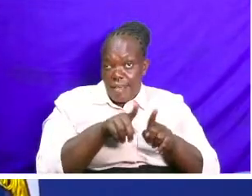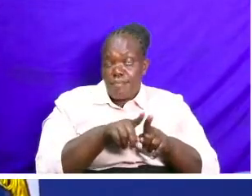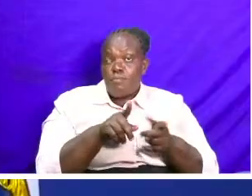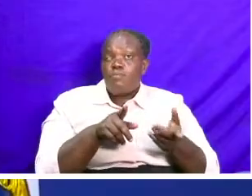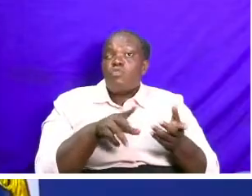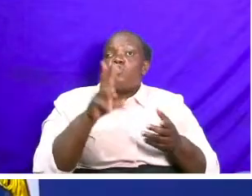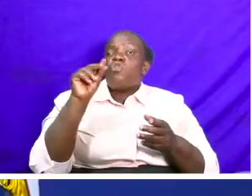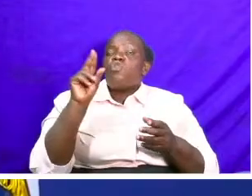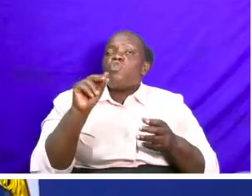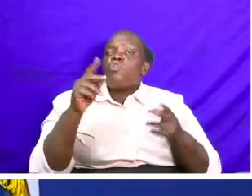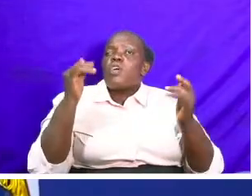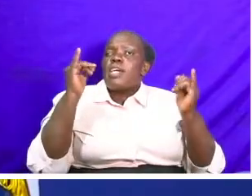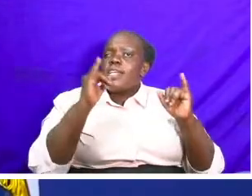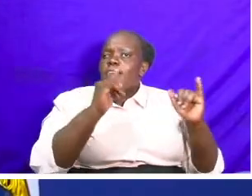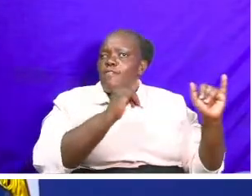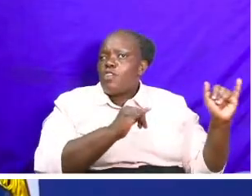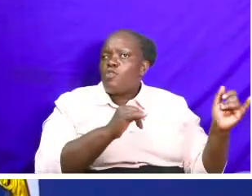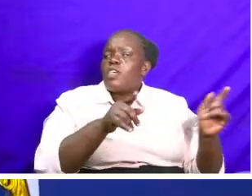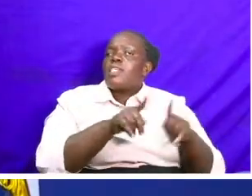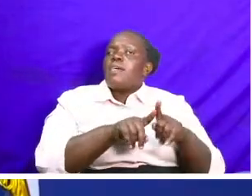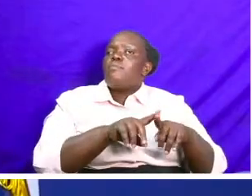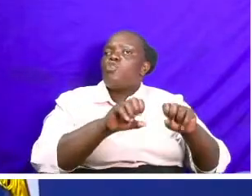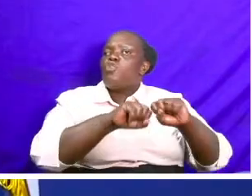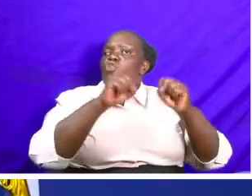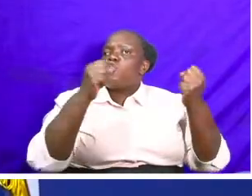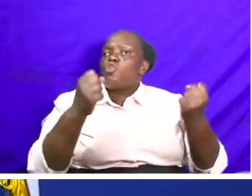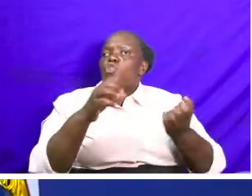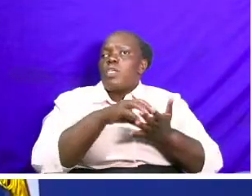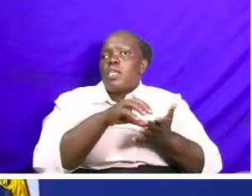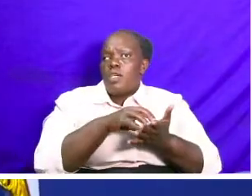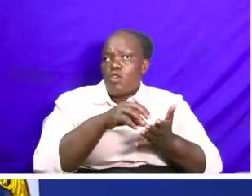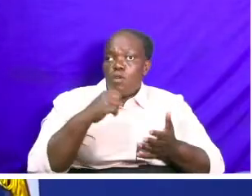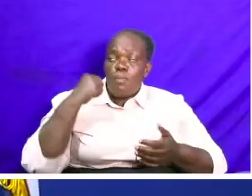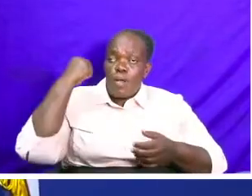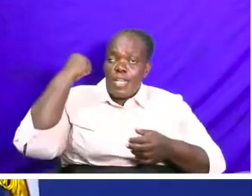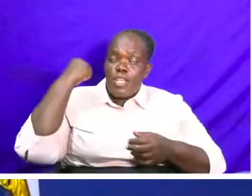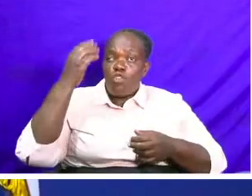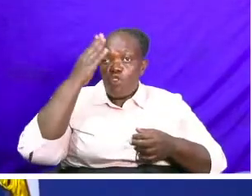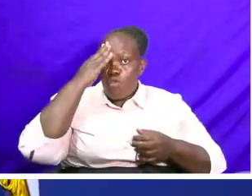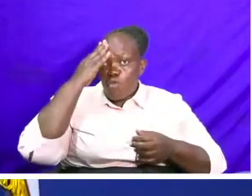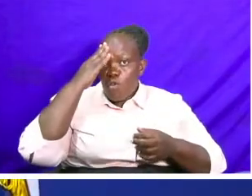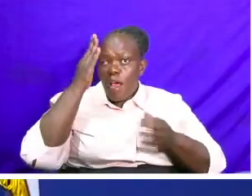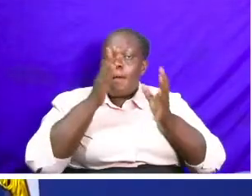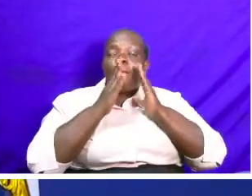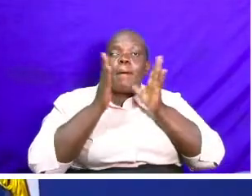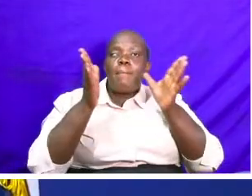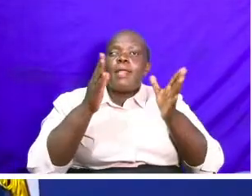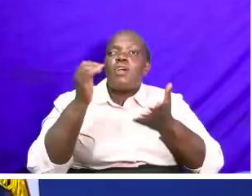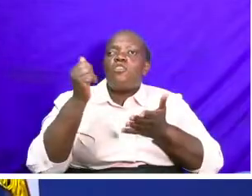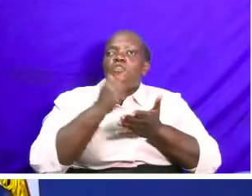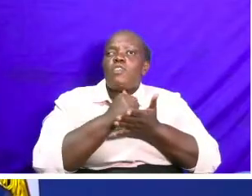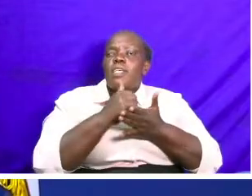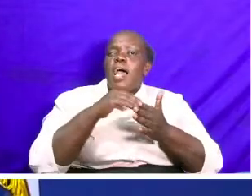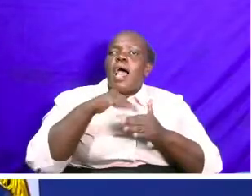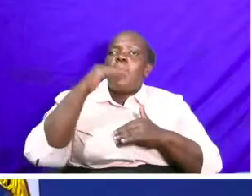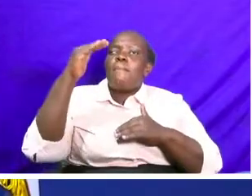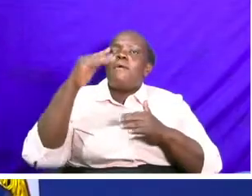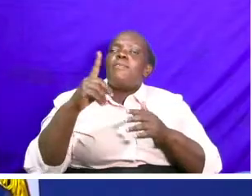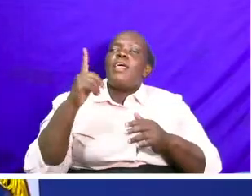that no individual, regardless of social status, political affiliation, or public office, is above the